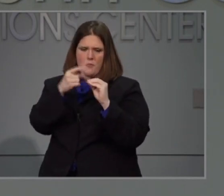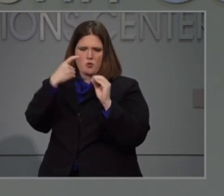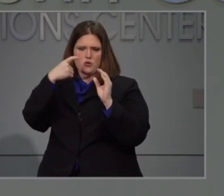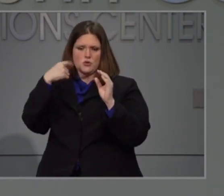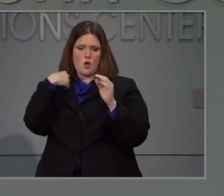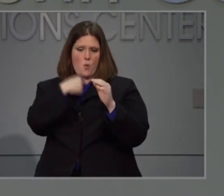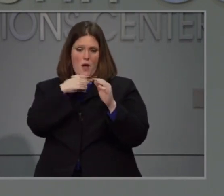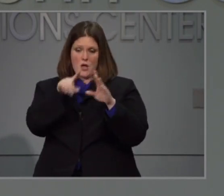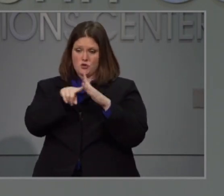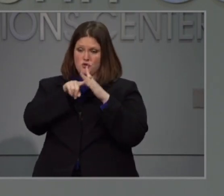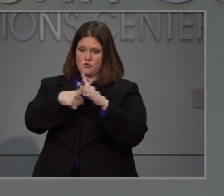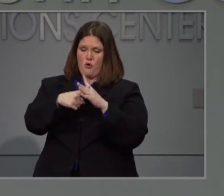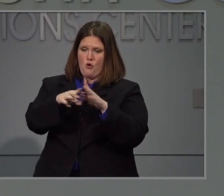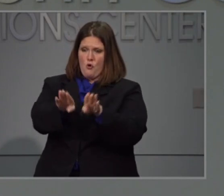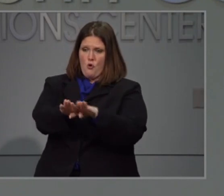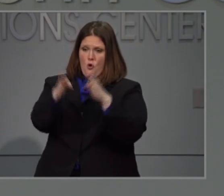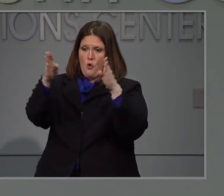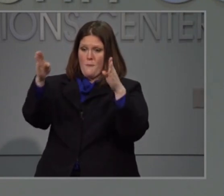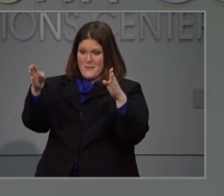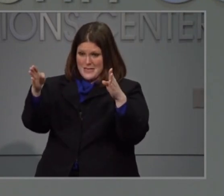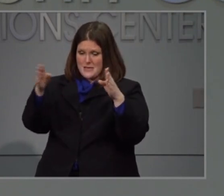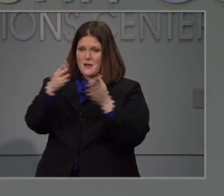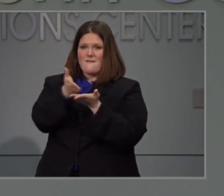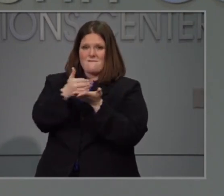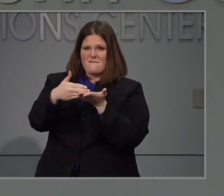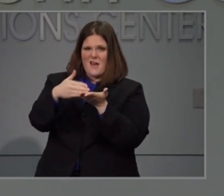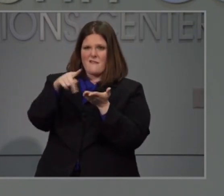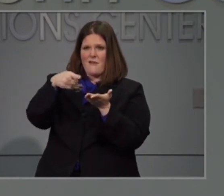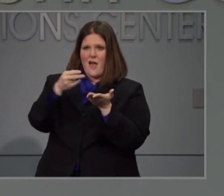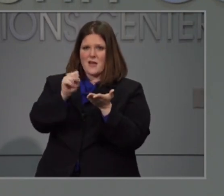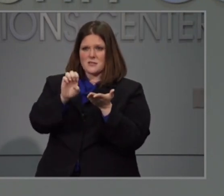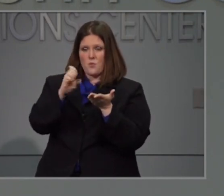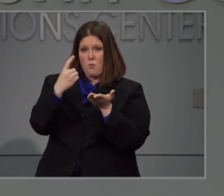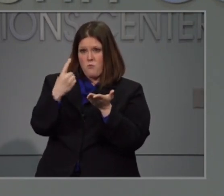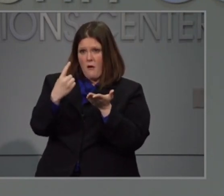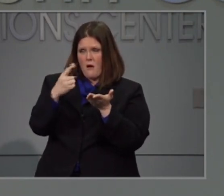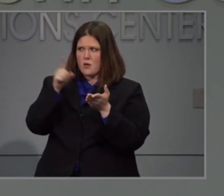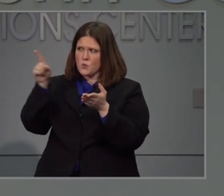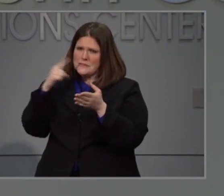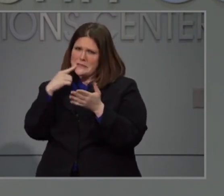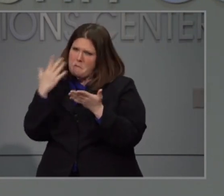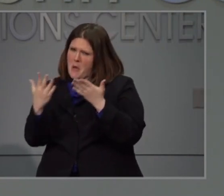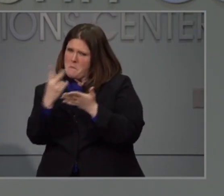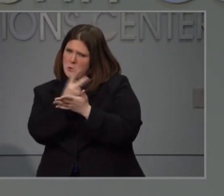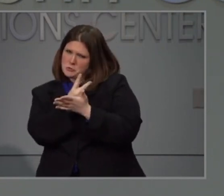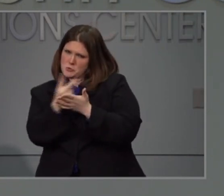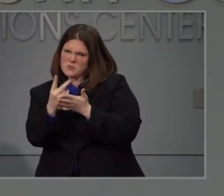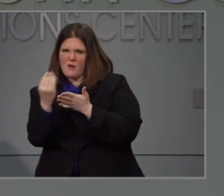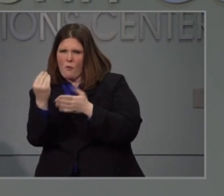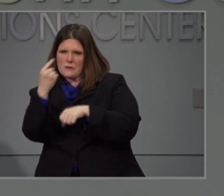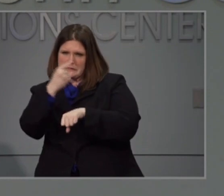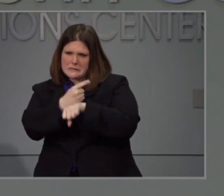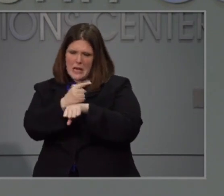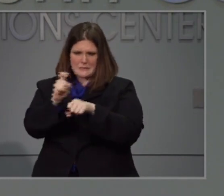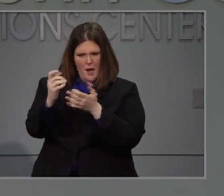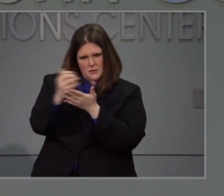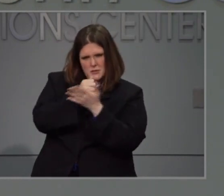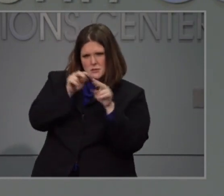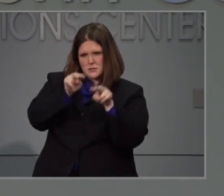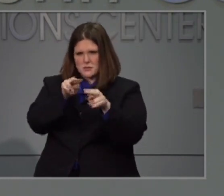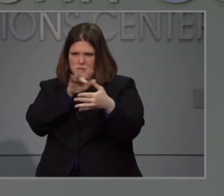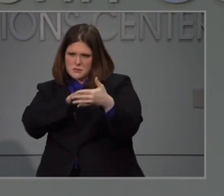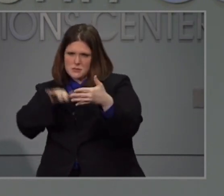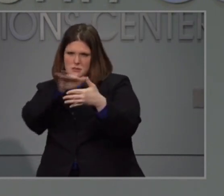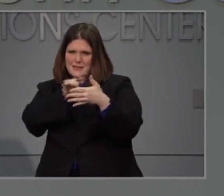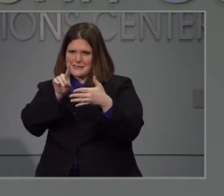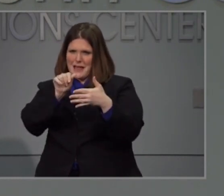we go into the phase one of reopening, you said that it was going to be 14 days, really, that you would have to have data collected in order to